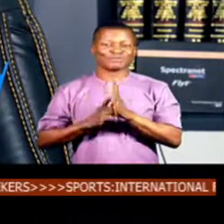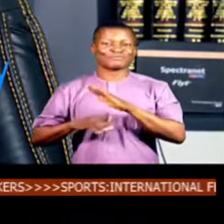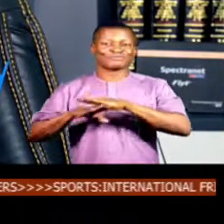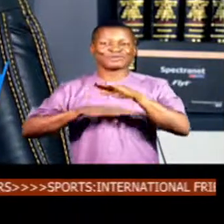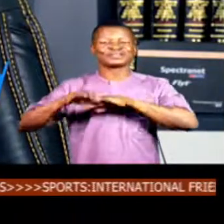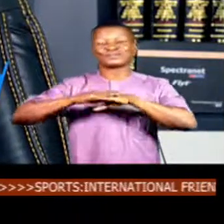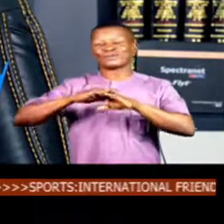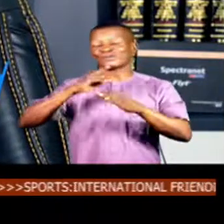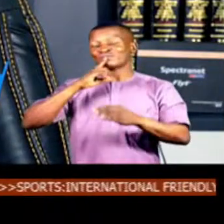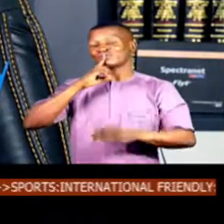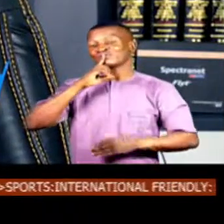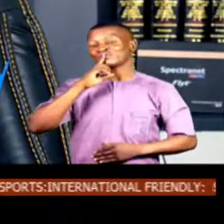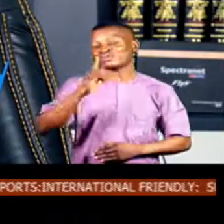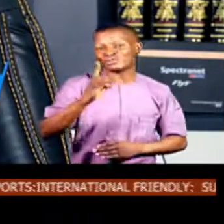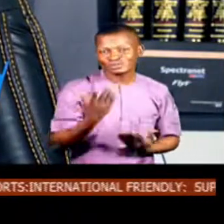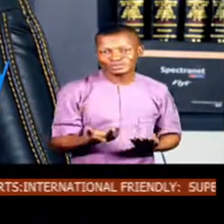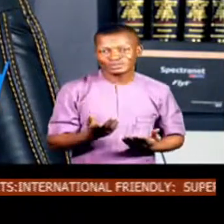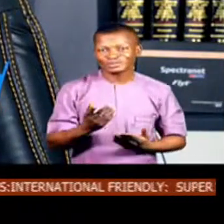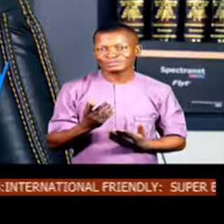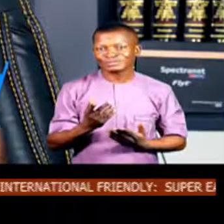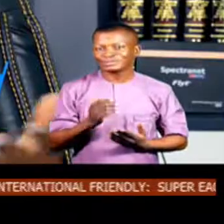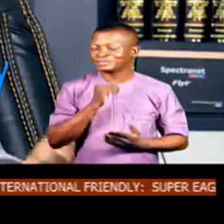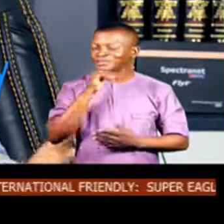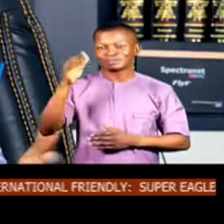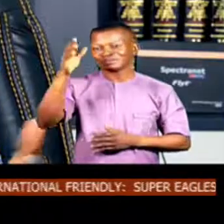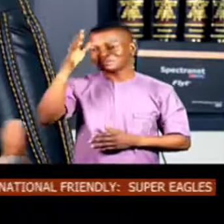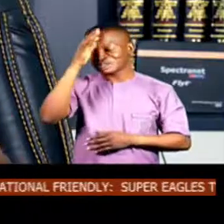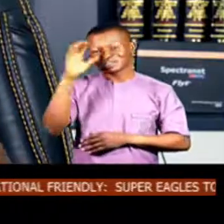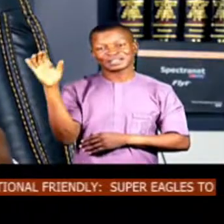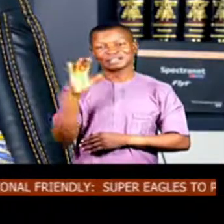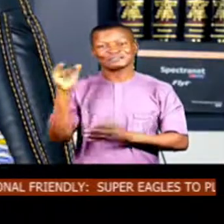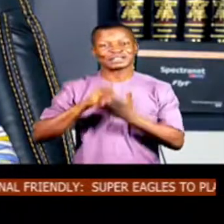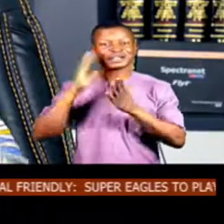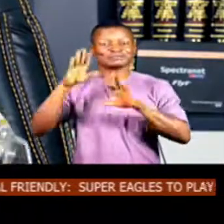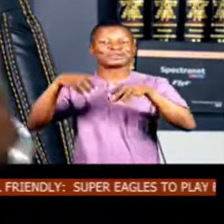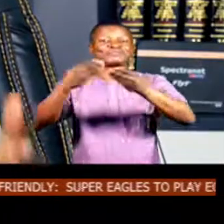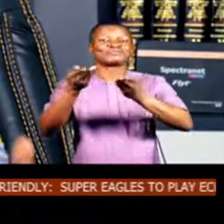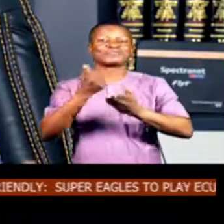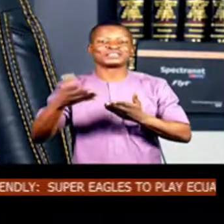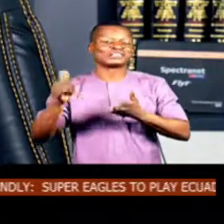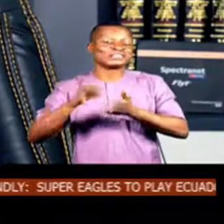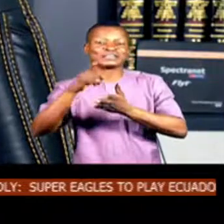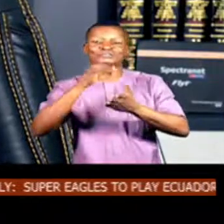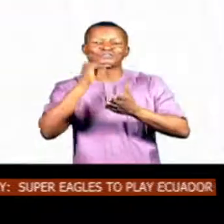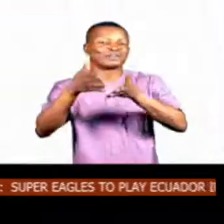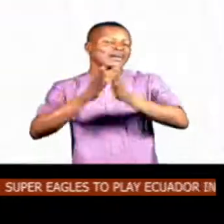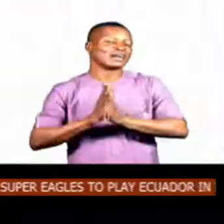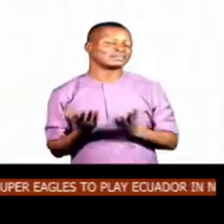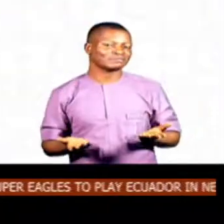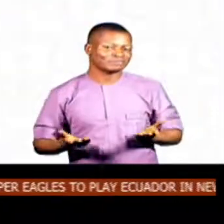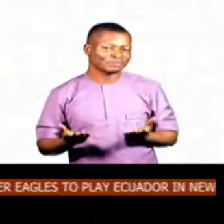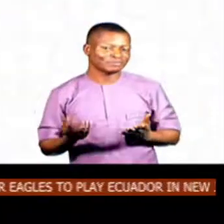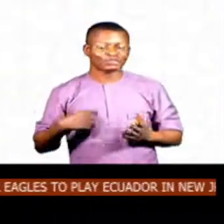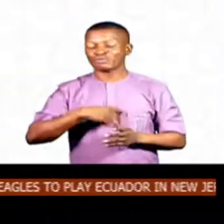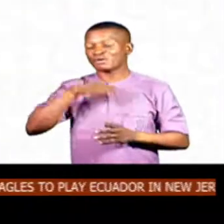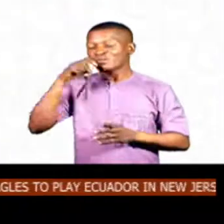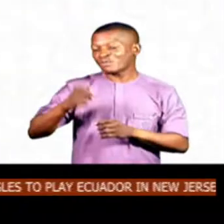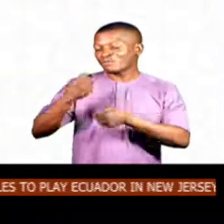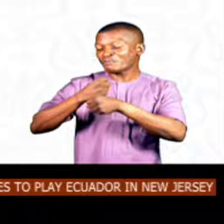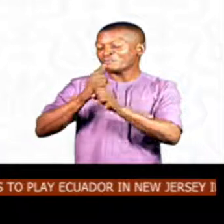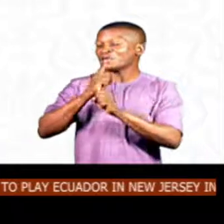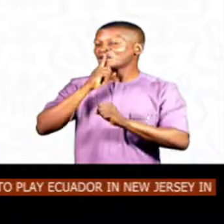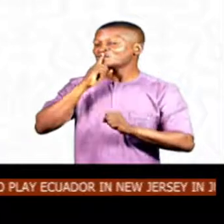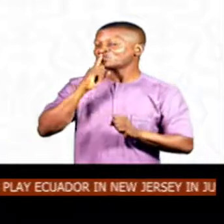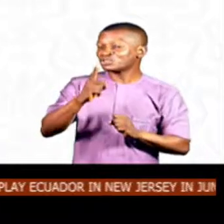recognizes facts, and the law is not a Father Christmas. It will not give you what you don't ask for. So we have to